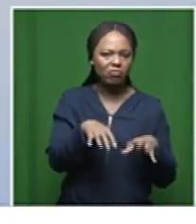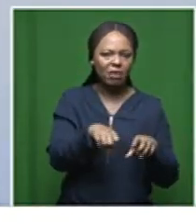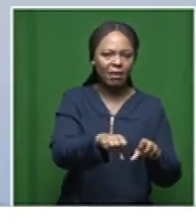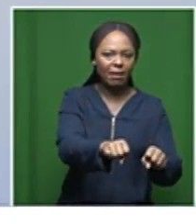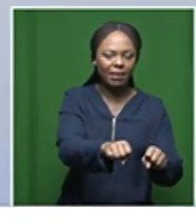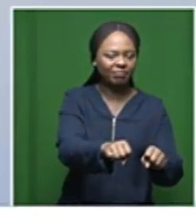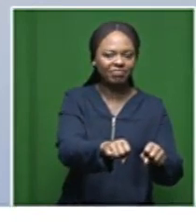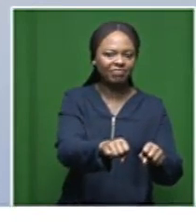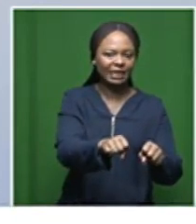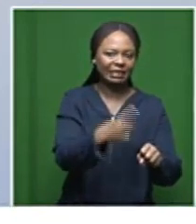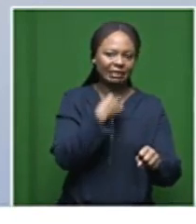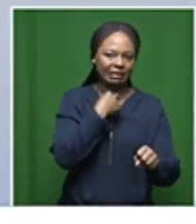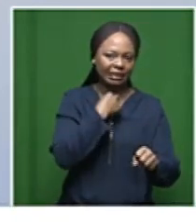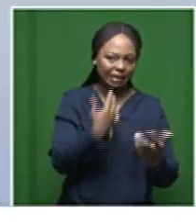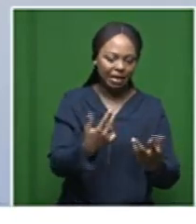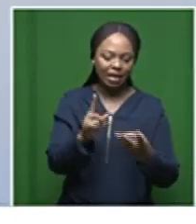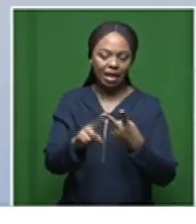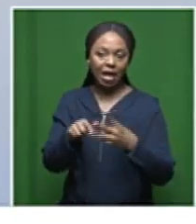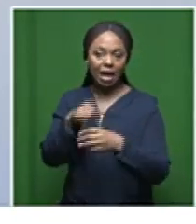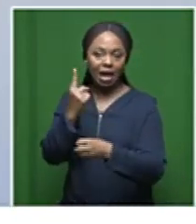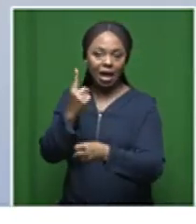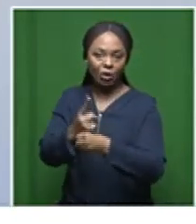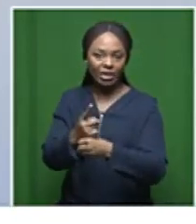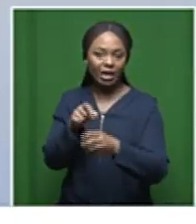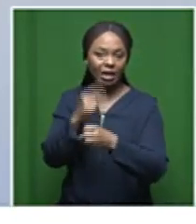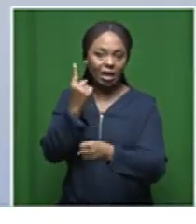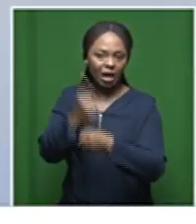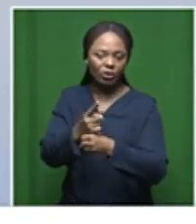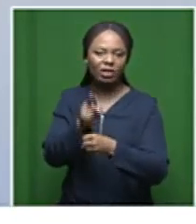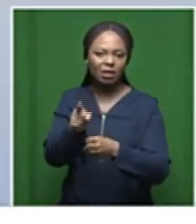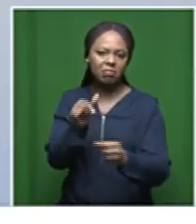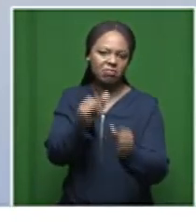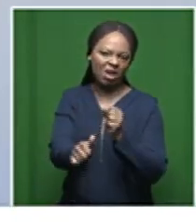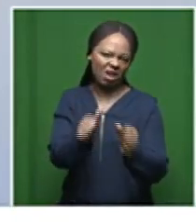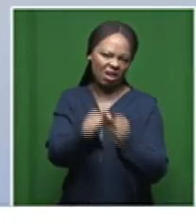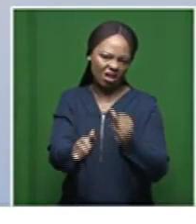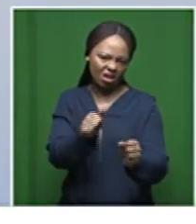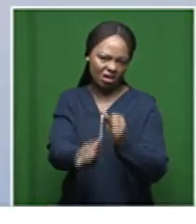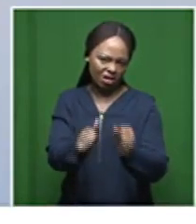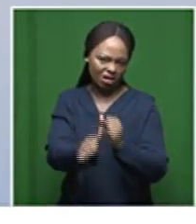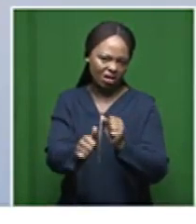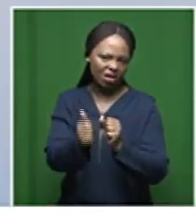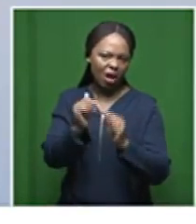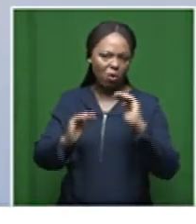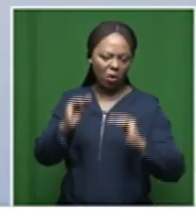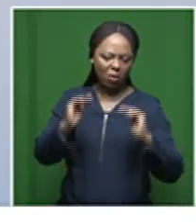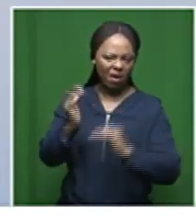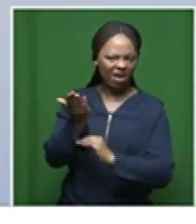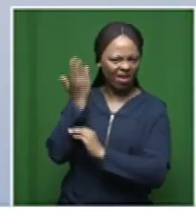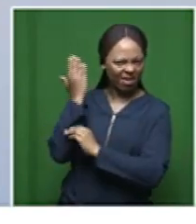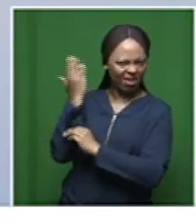But when we look at Gauteng, for instance, it has been a whole lot better. than it has been when you compare